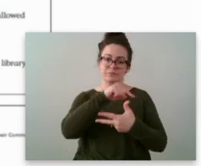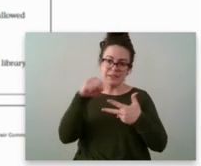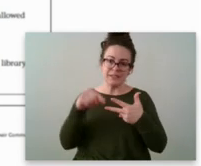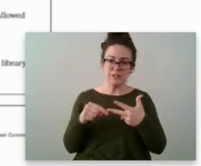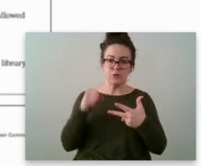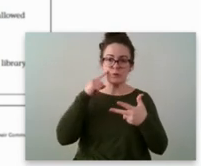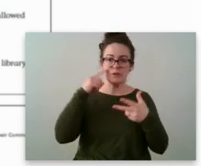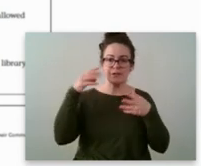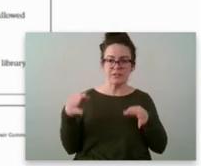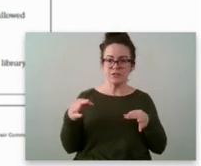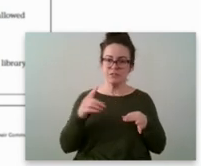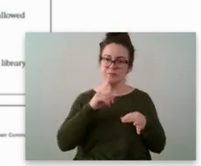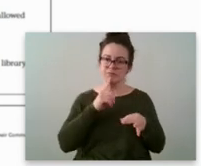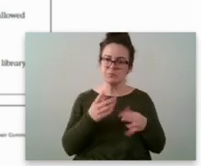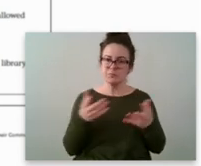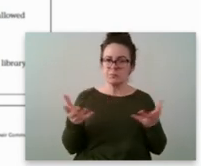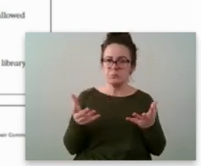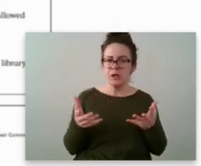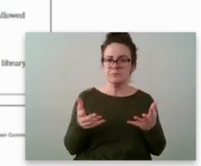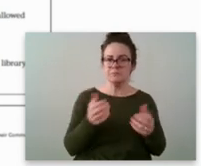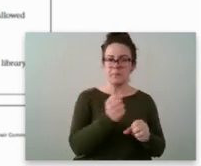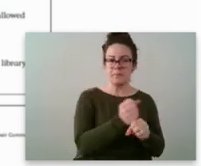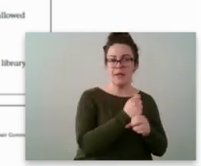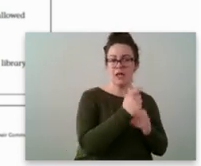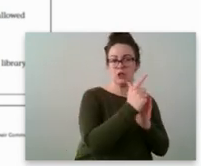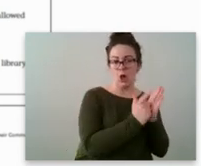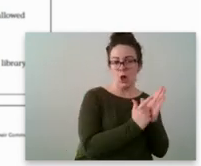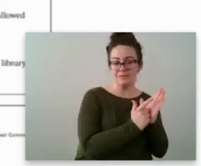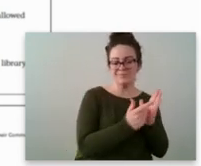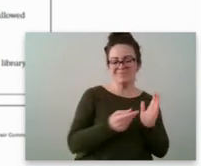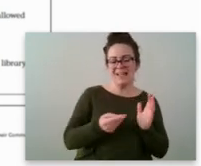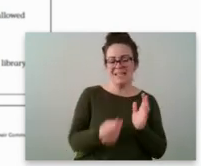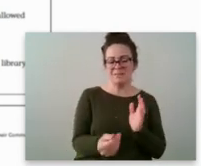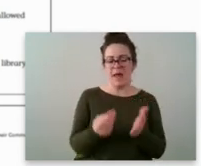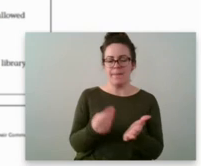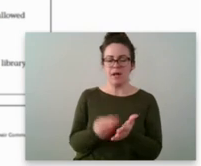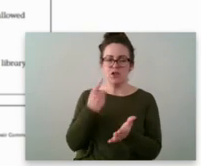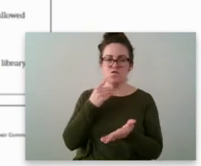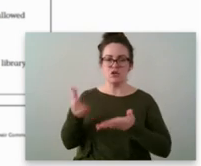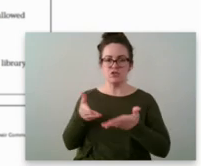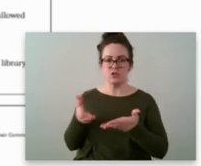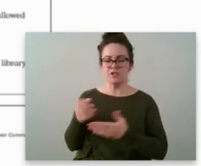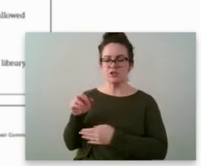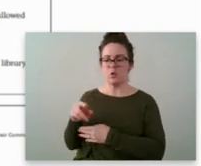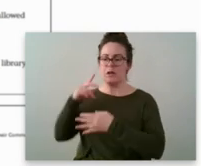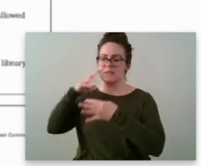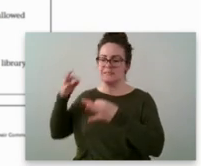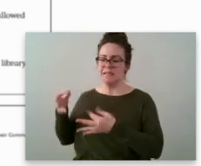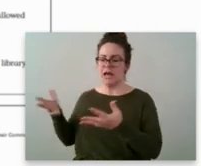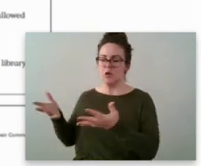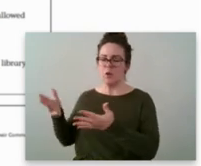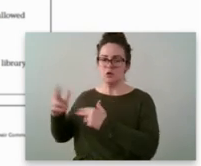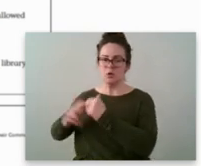made, were community leaders making laws, spending money for services, or deciding what to